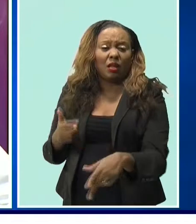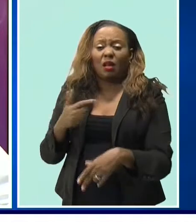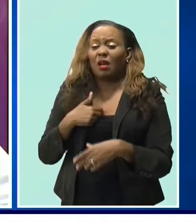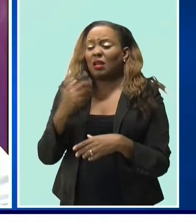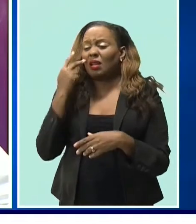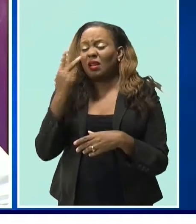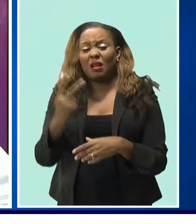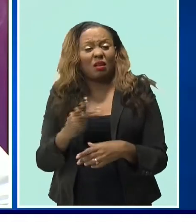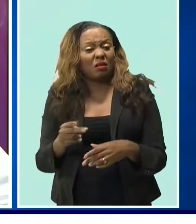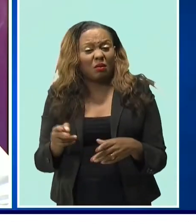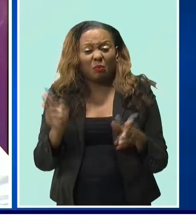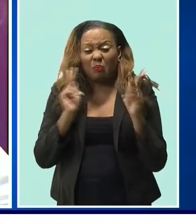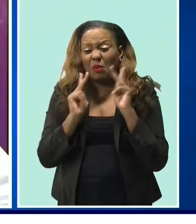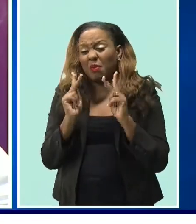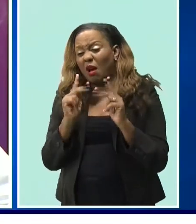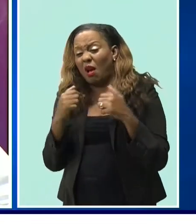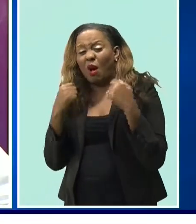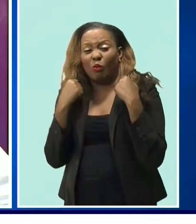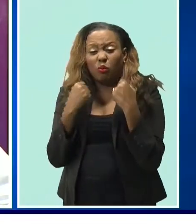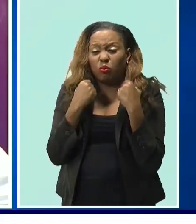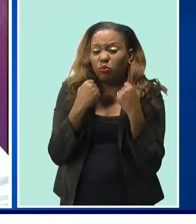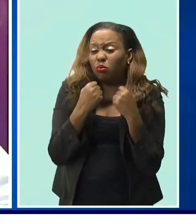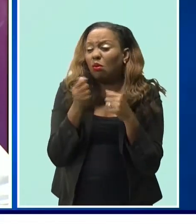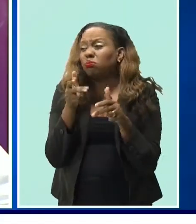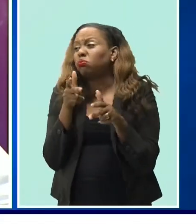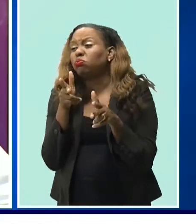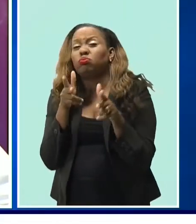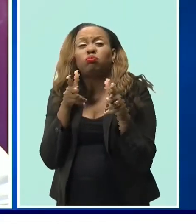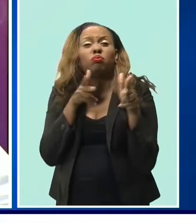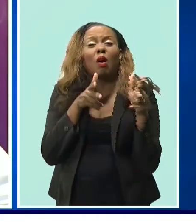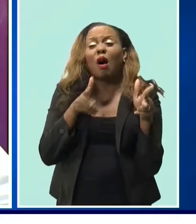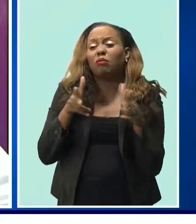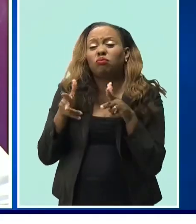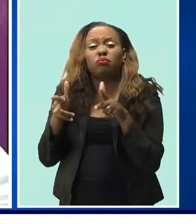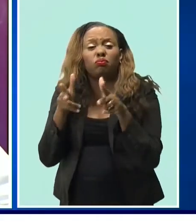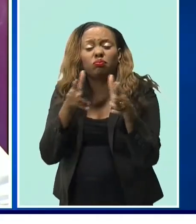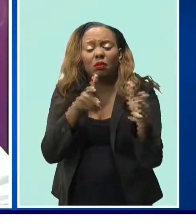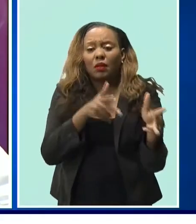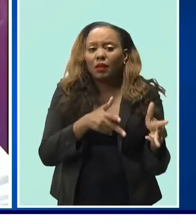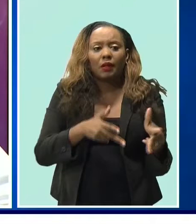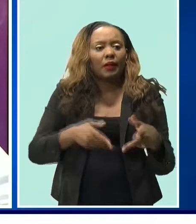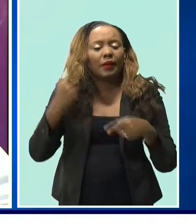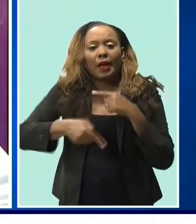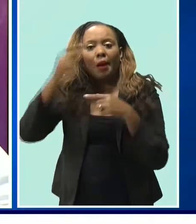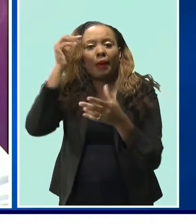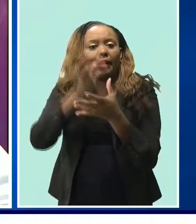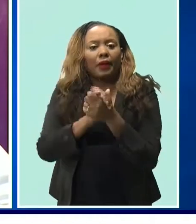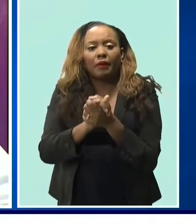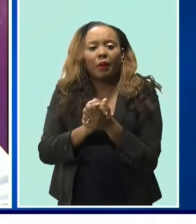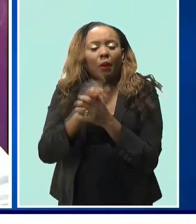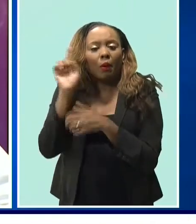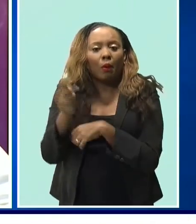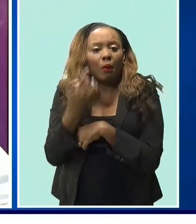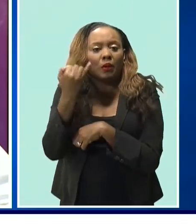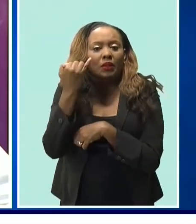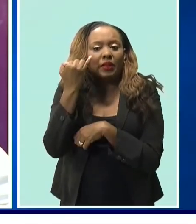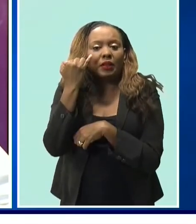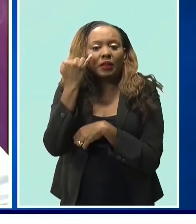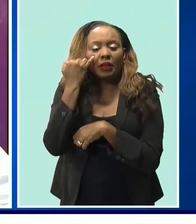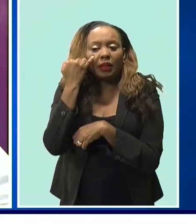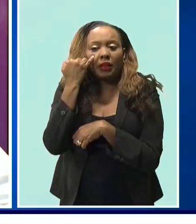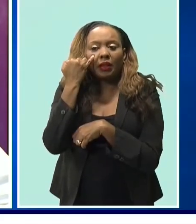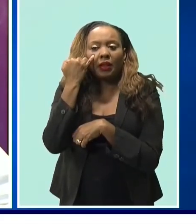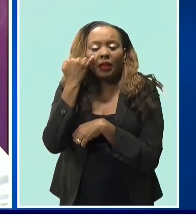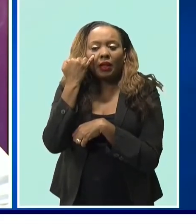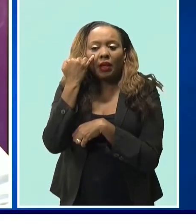not believe that Barbados is under a 24-hour curfew, with persons only supposed to be leaving their homes if they're going to do shopping